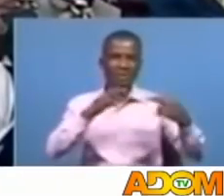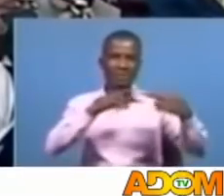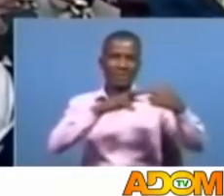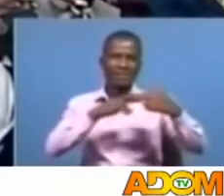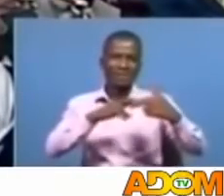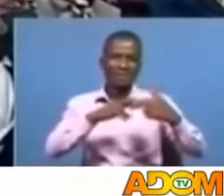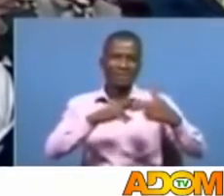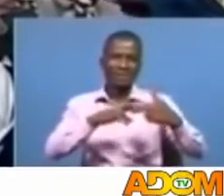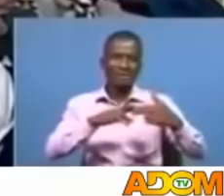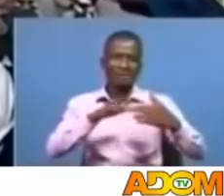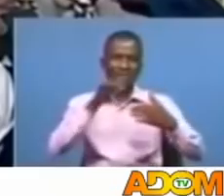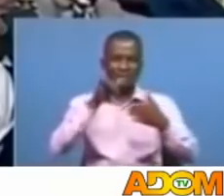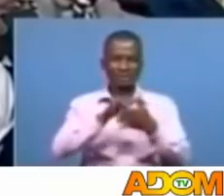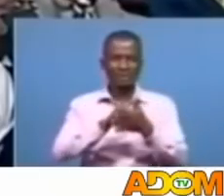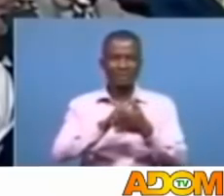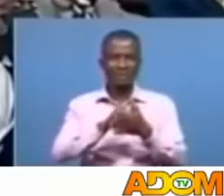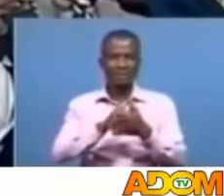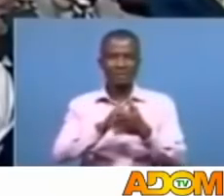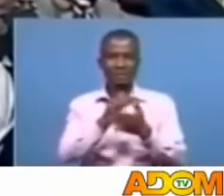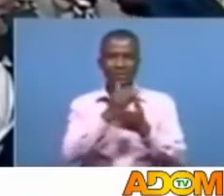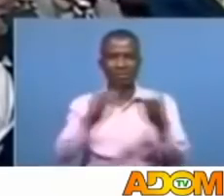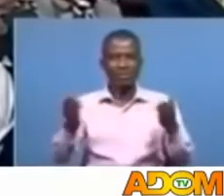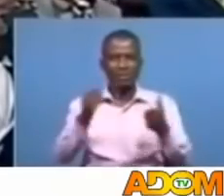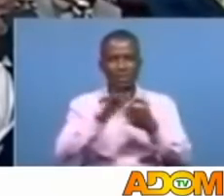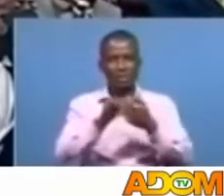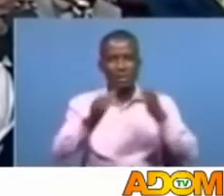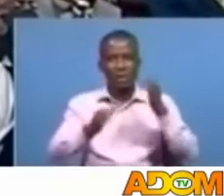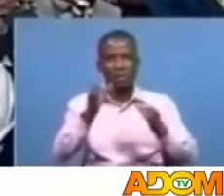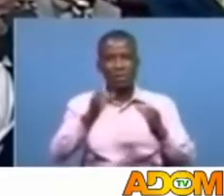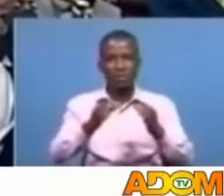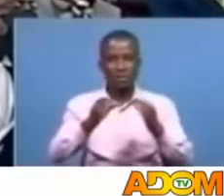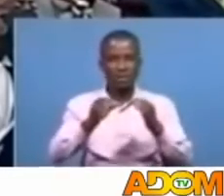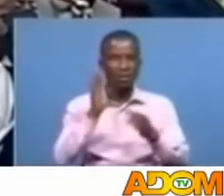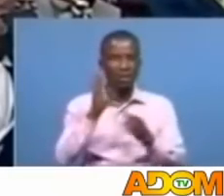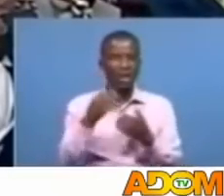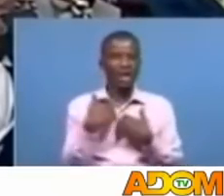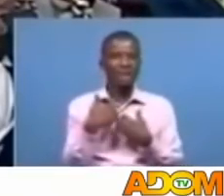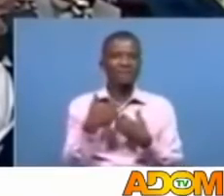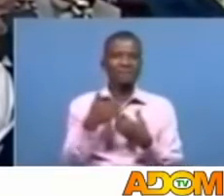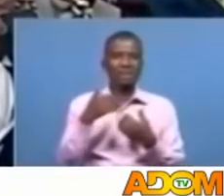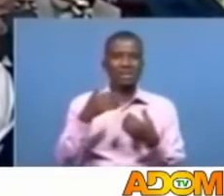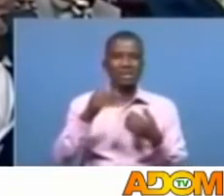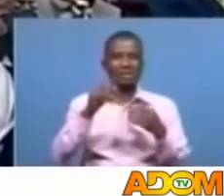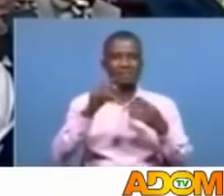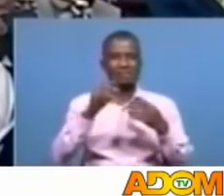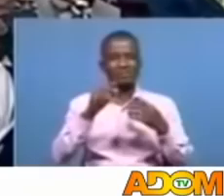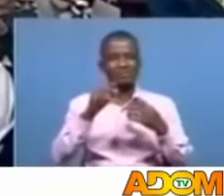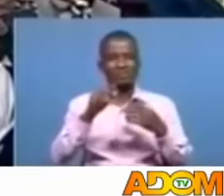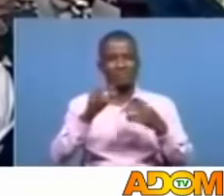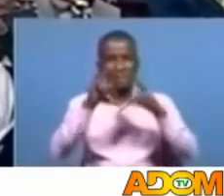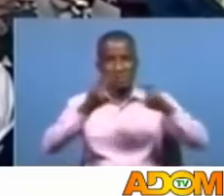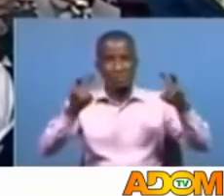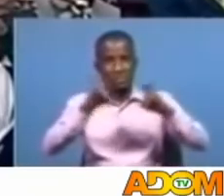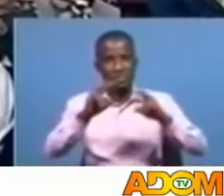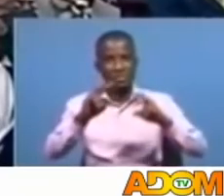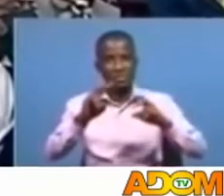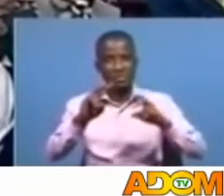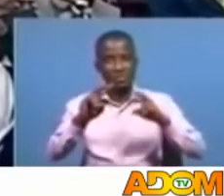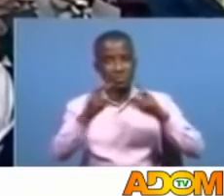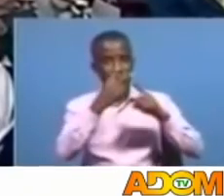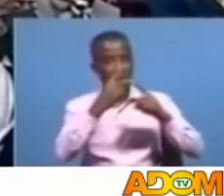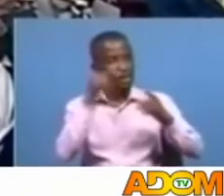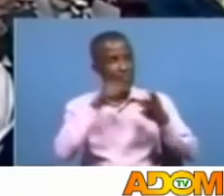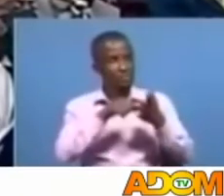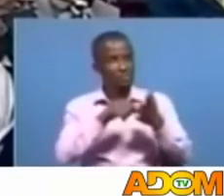relationships as being something that the court would have reference to. That decision in